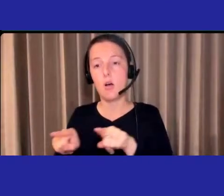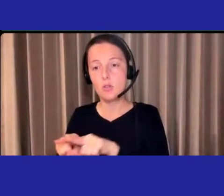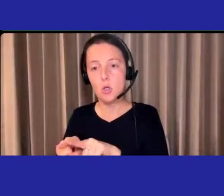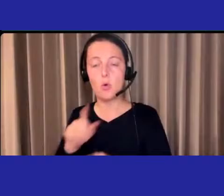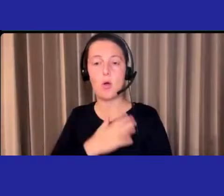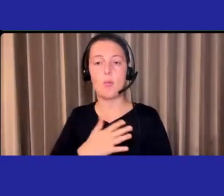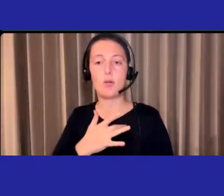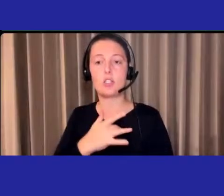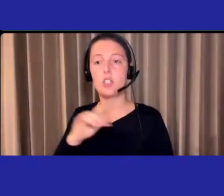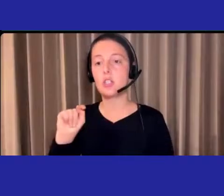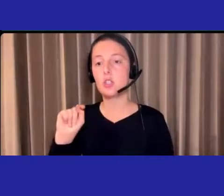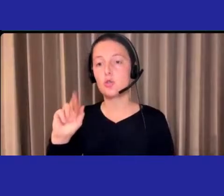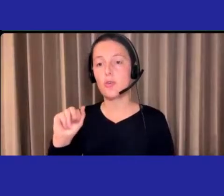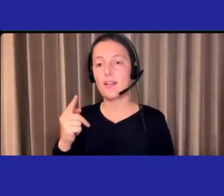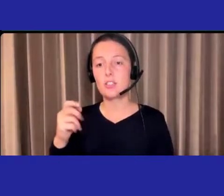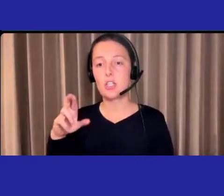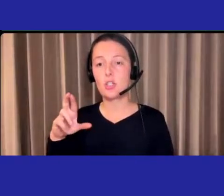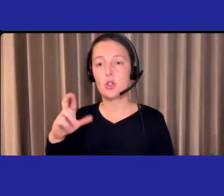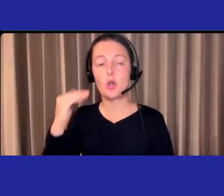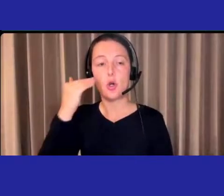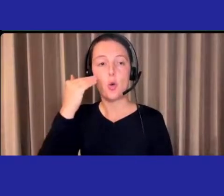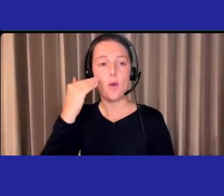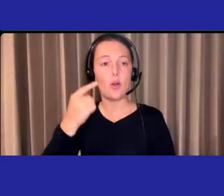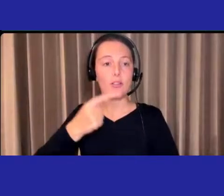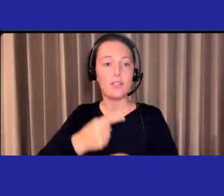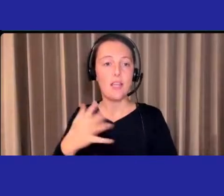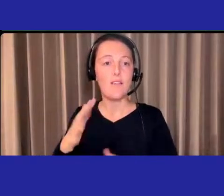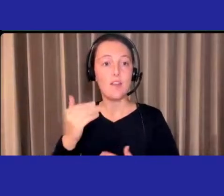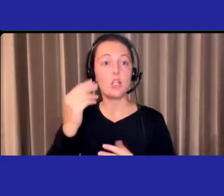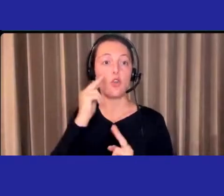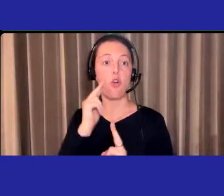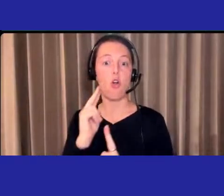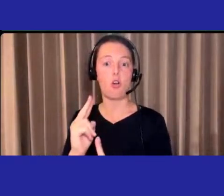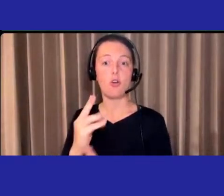that the negative impact on Black trans women was specifically highlighted.